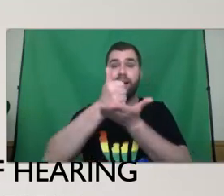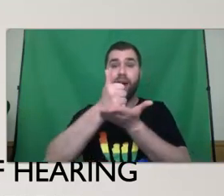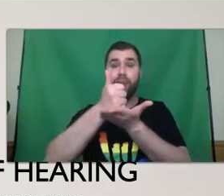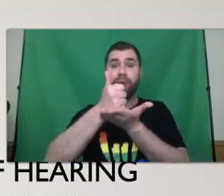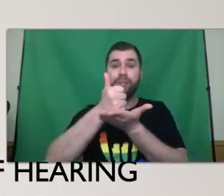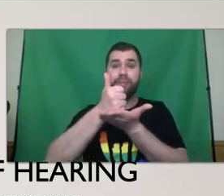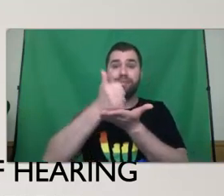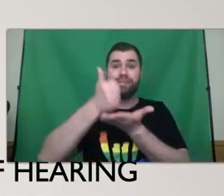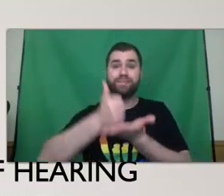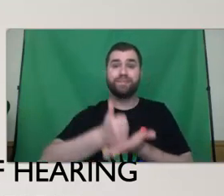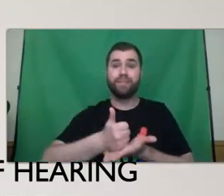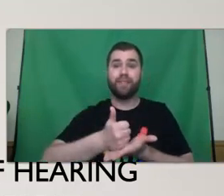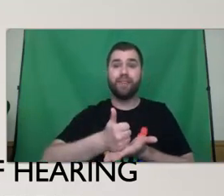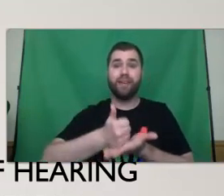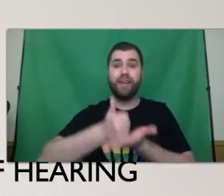Help.